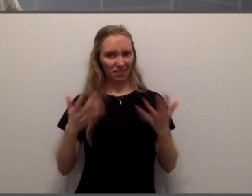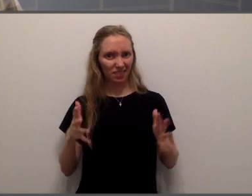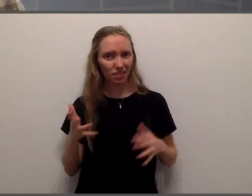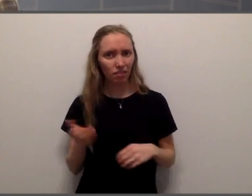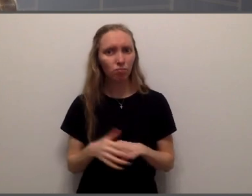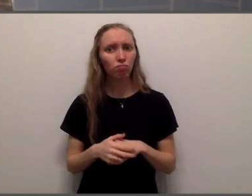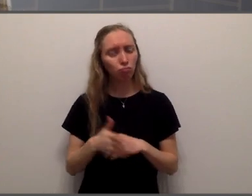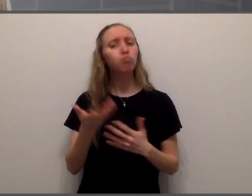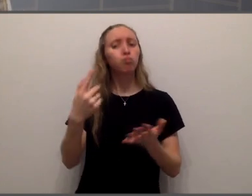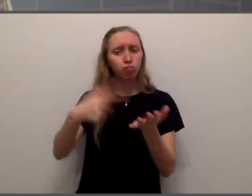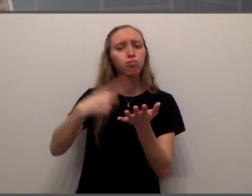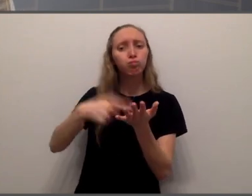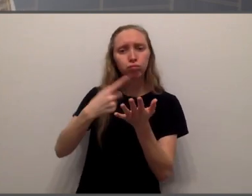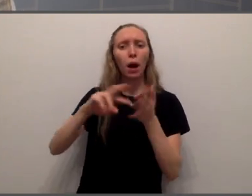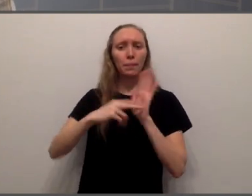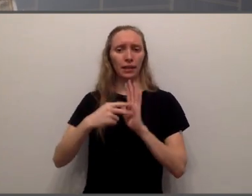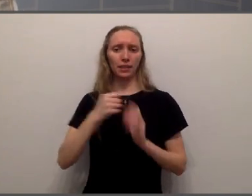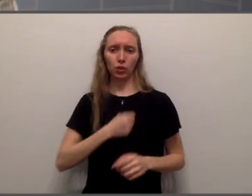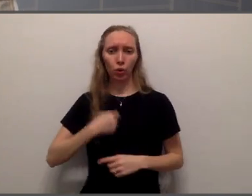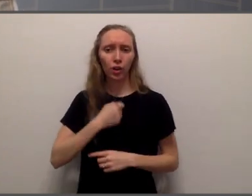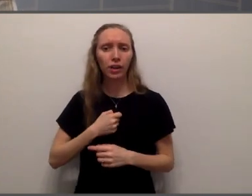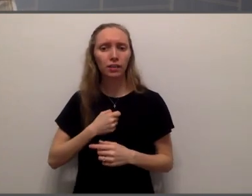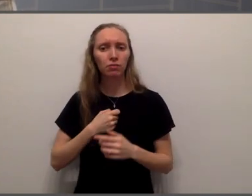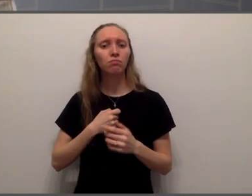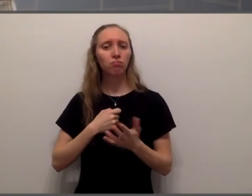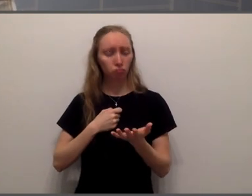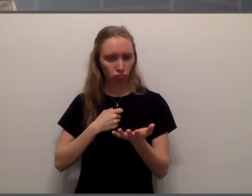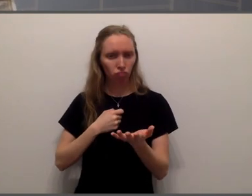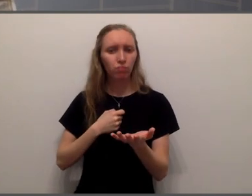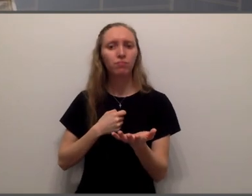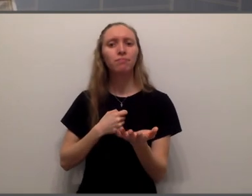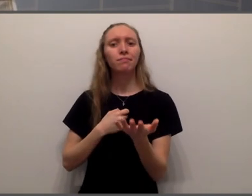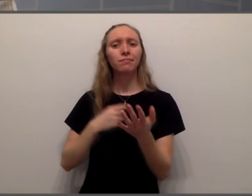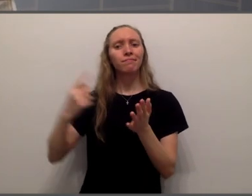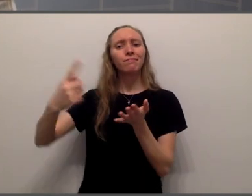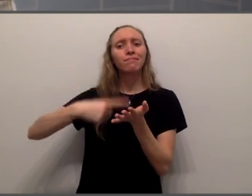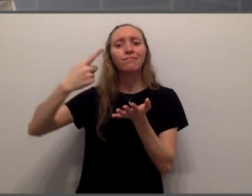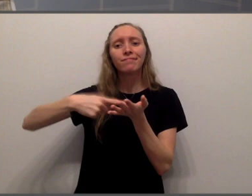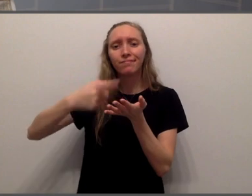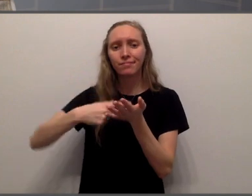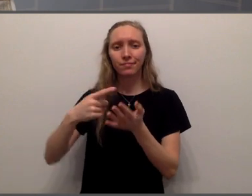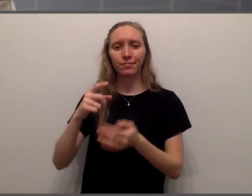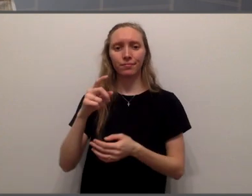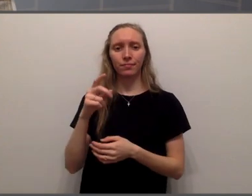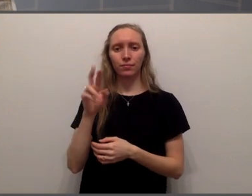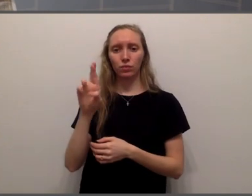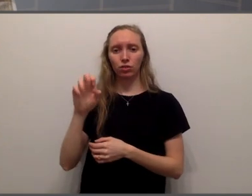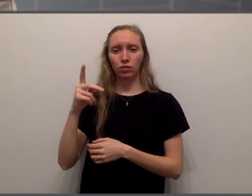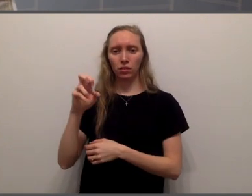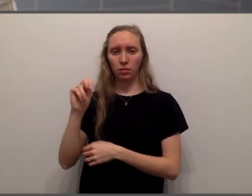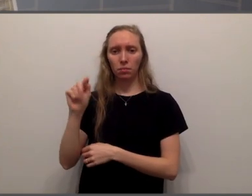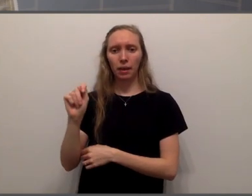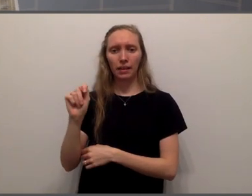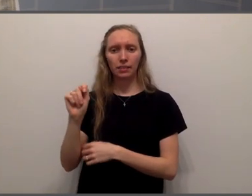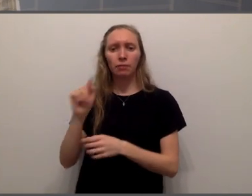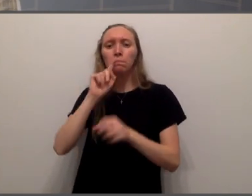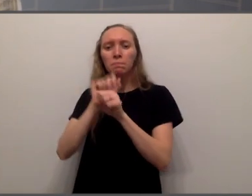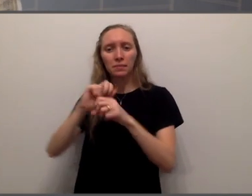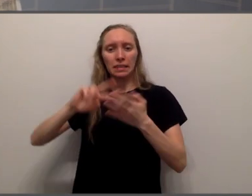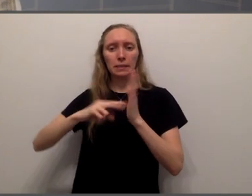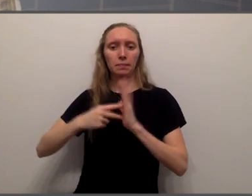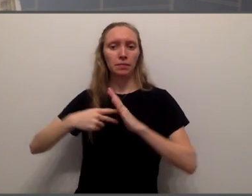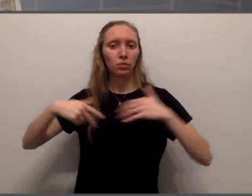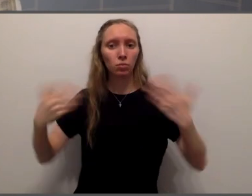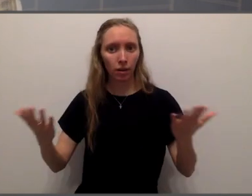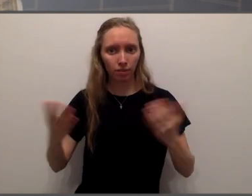sometimes. But interestingly, more often than not, Jesus uses the word repent not in connection